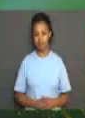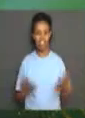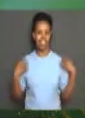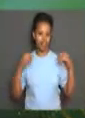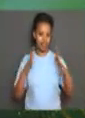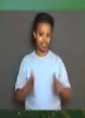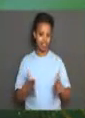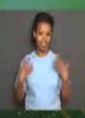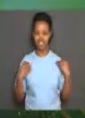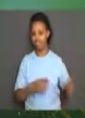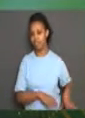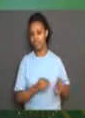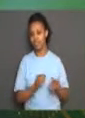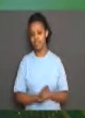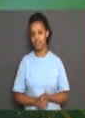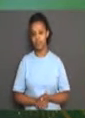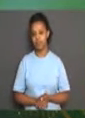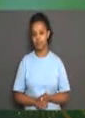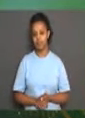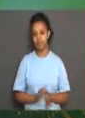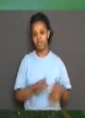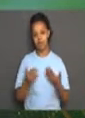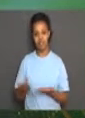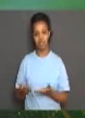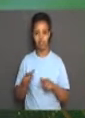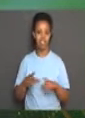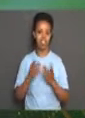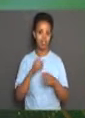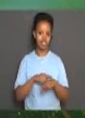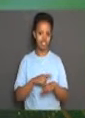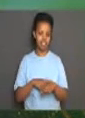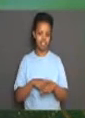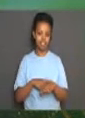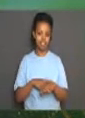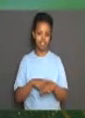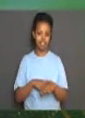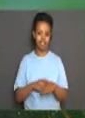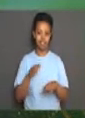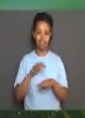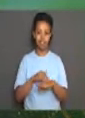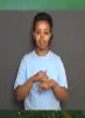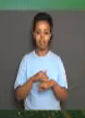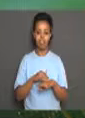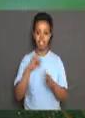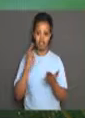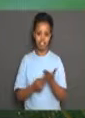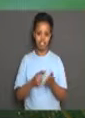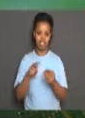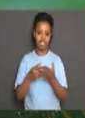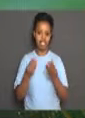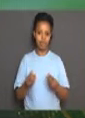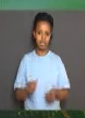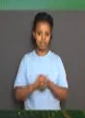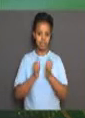Hello, teacher. Hello, students. Welcome to our lesson on the evidence of